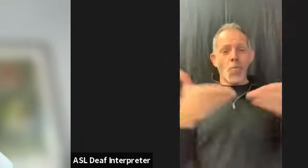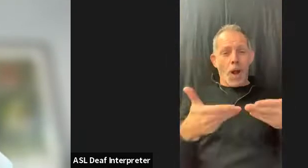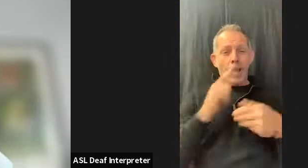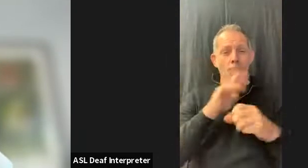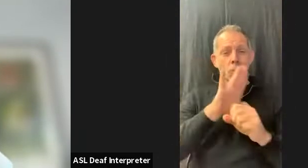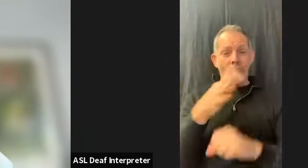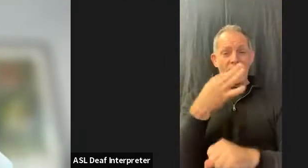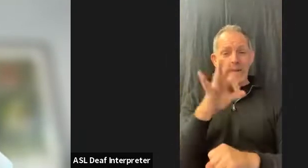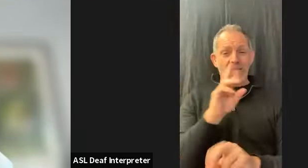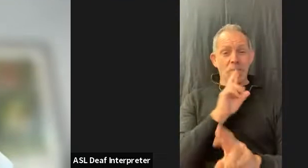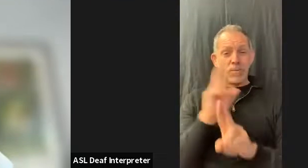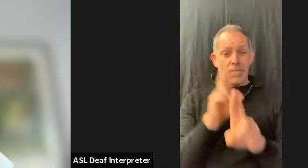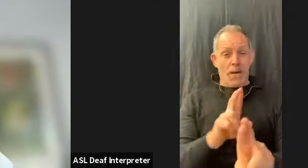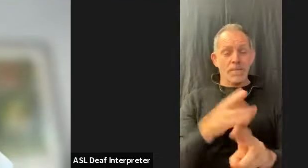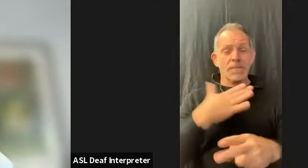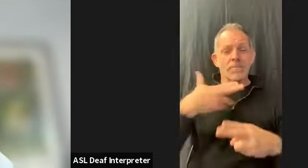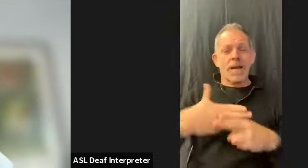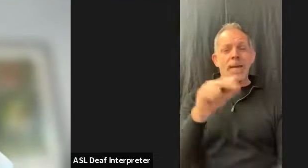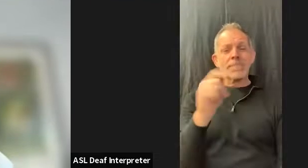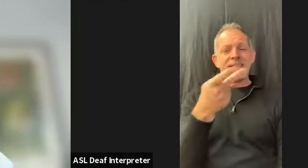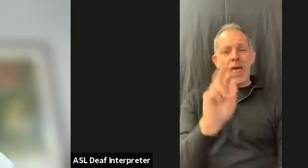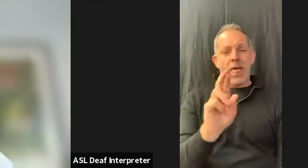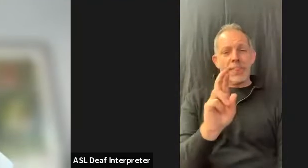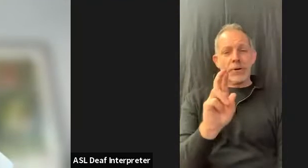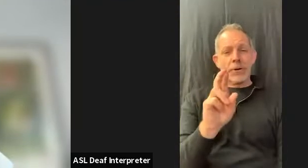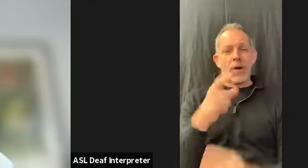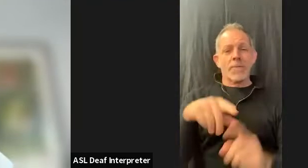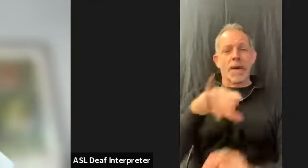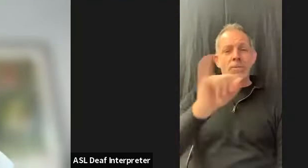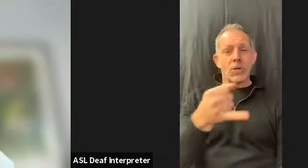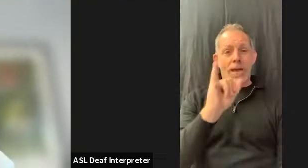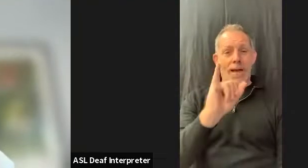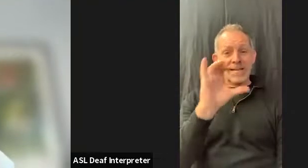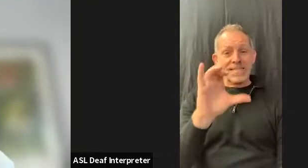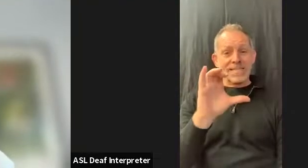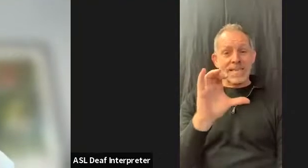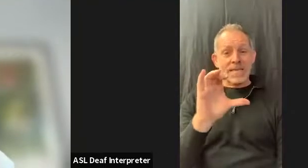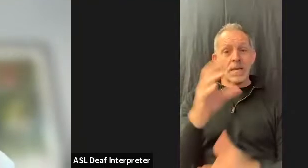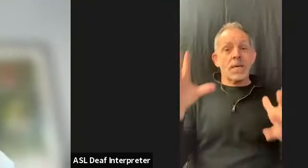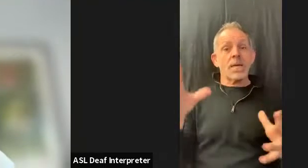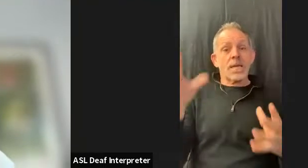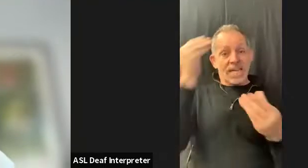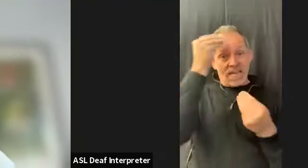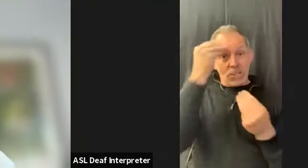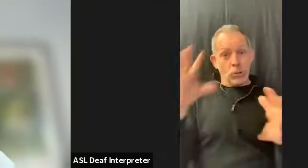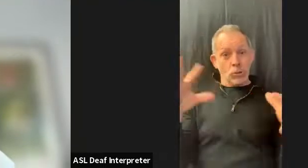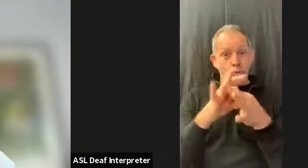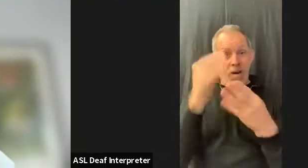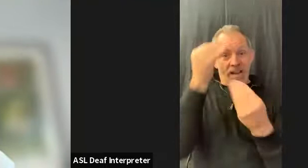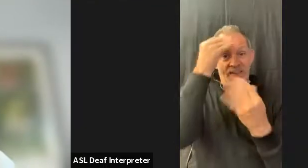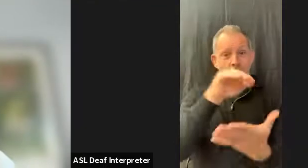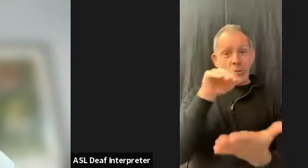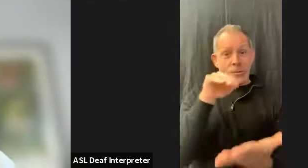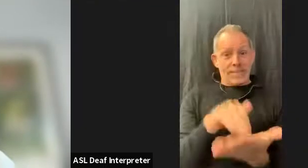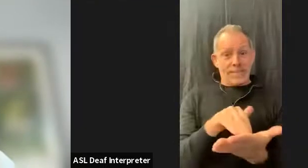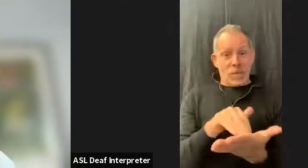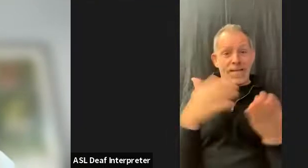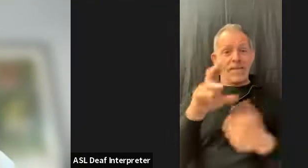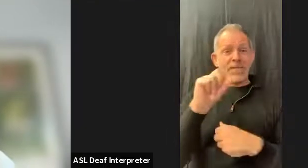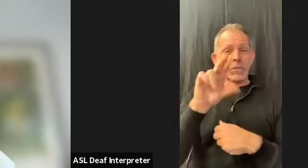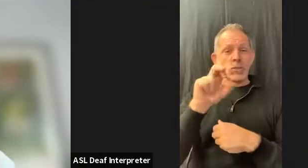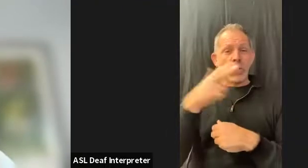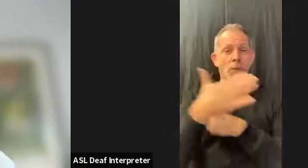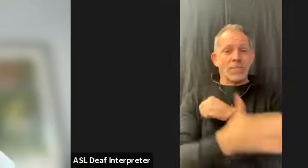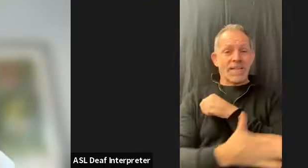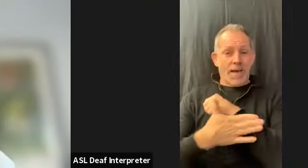to take a moment to click buttons to make sure that all of the media have permission to record. You'll have permission to record, and we're also recording this briefing and